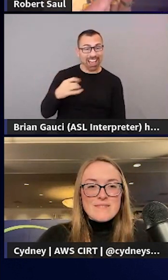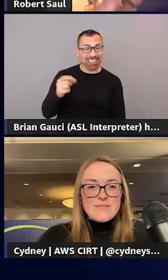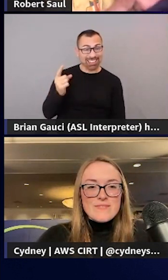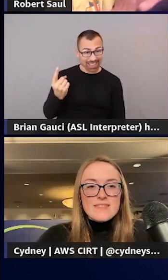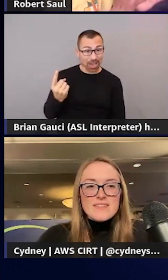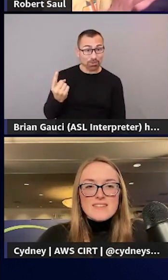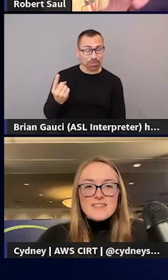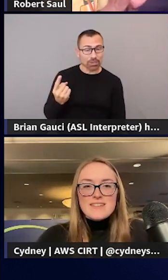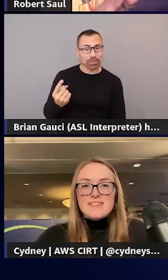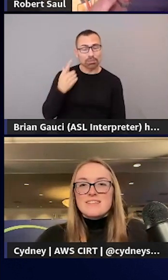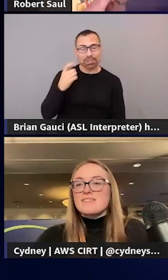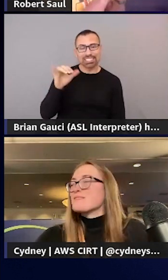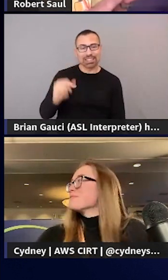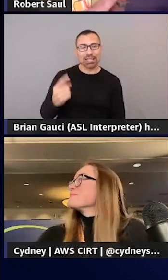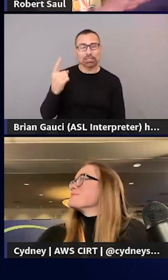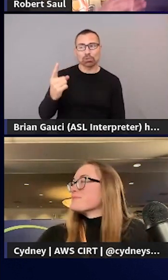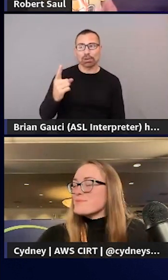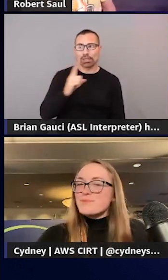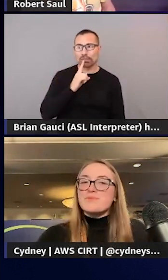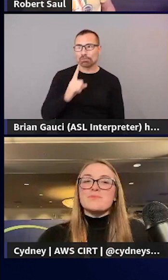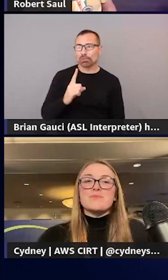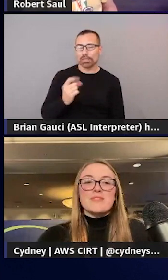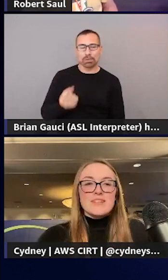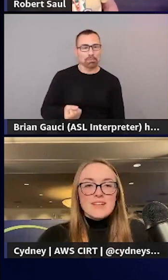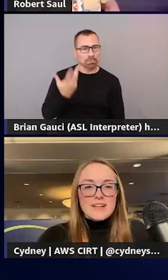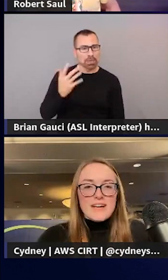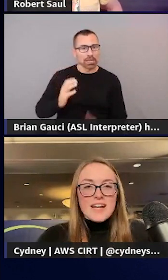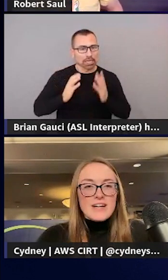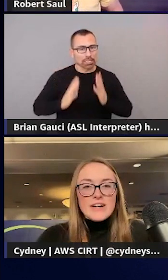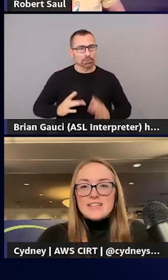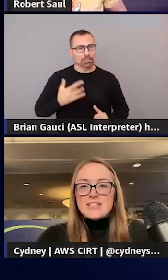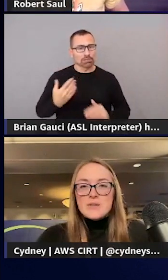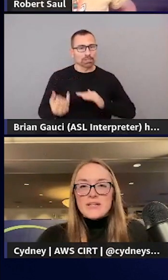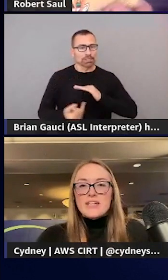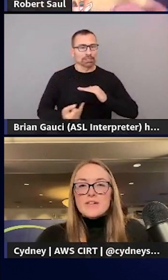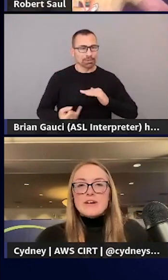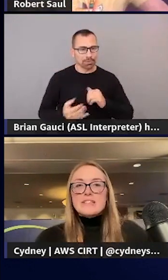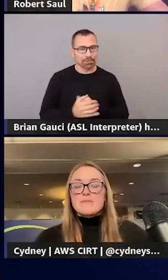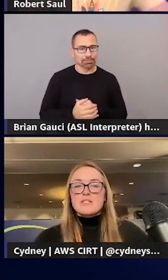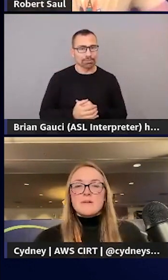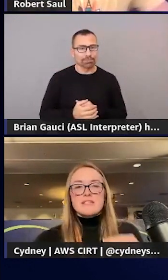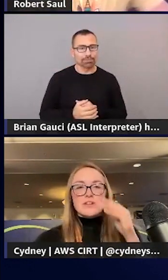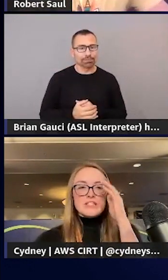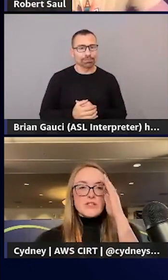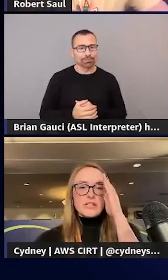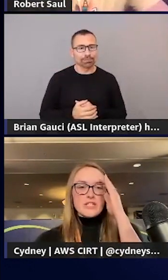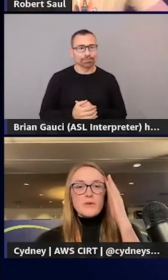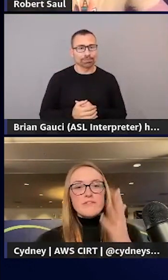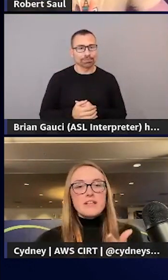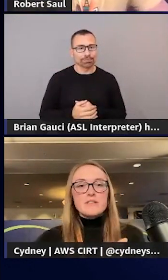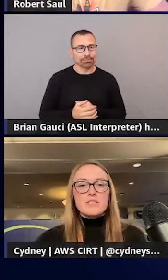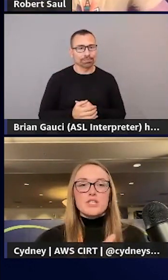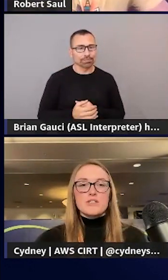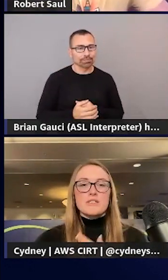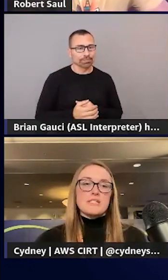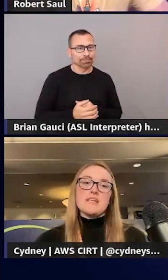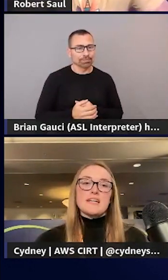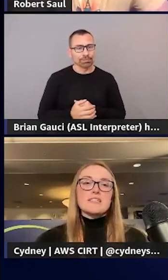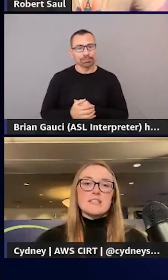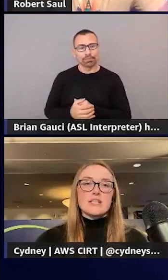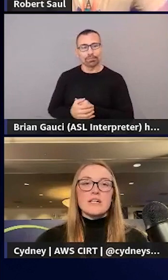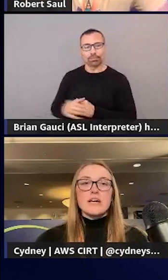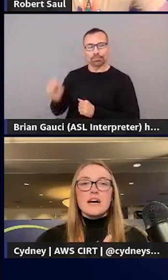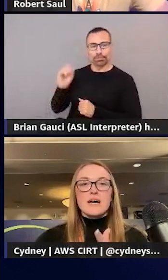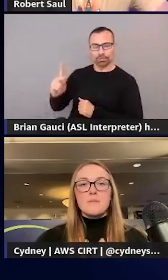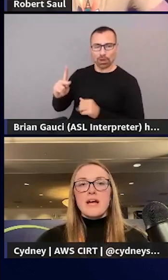that intimidates customers the most. Got it. All right, let's do it. Ransom response for S3. So it follows a general